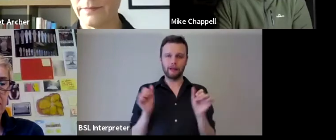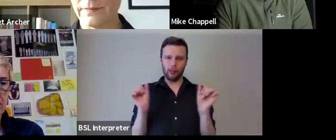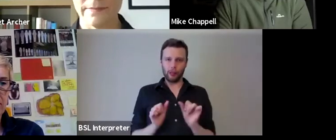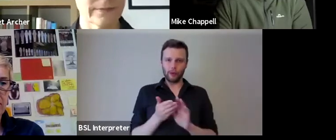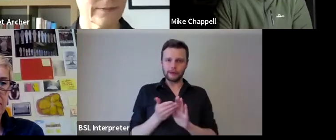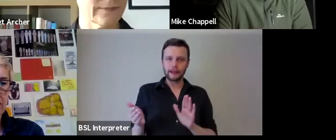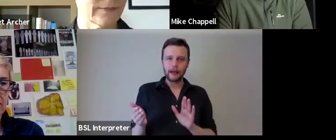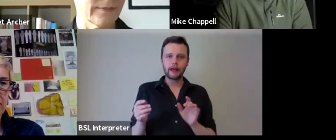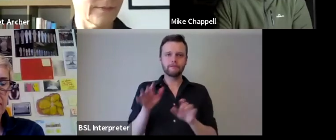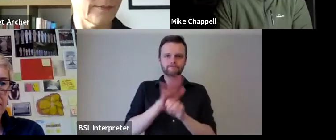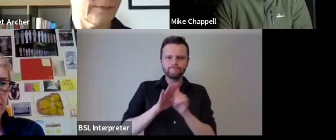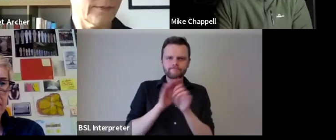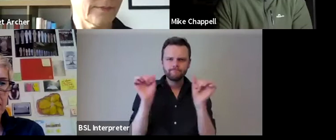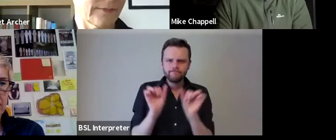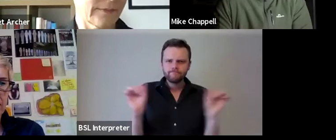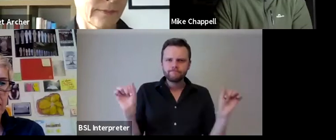personal scale.